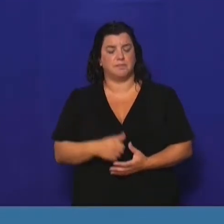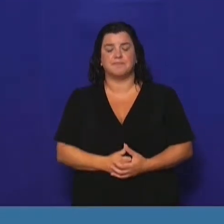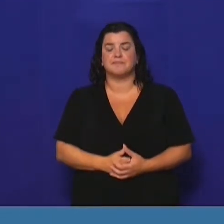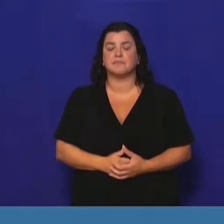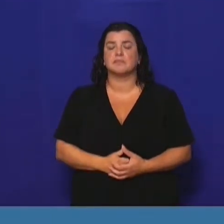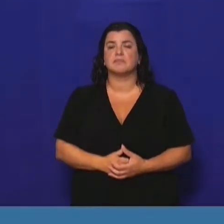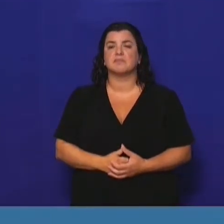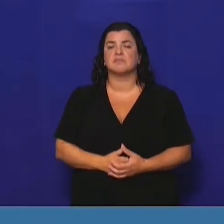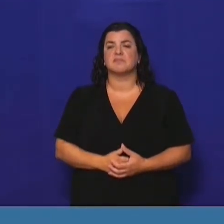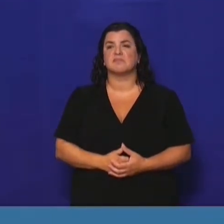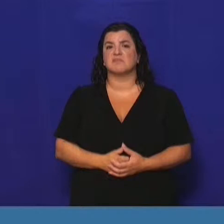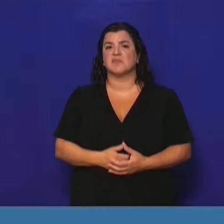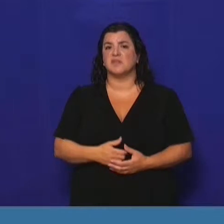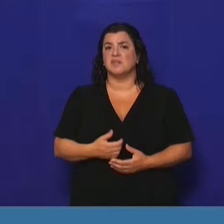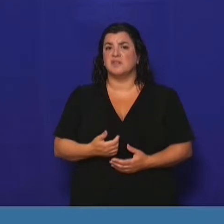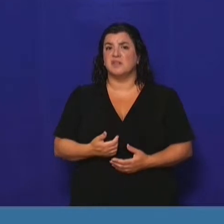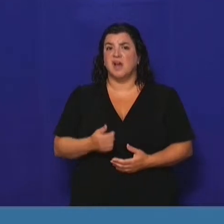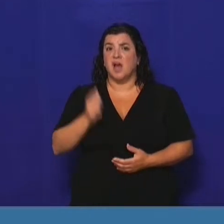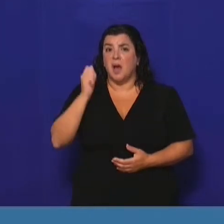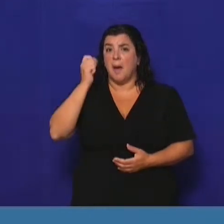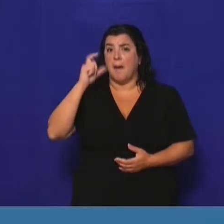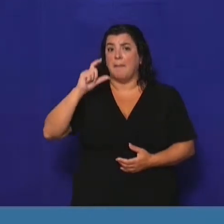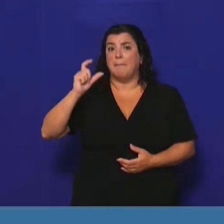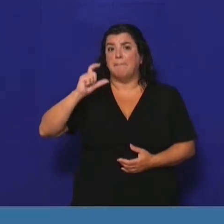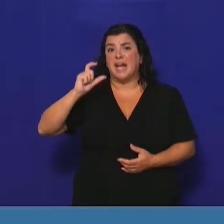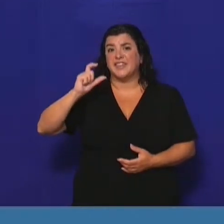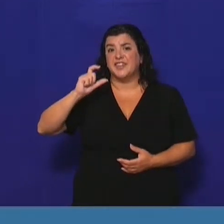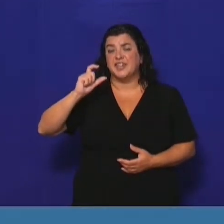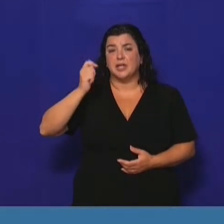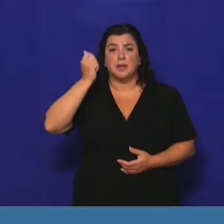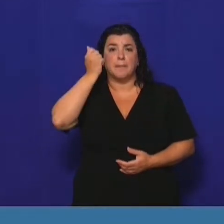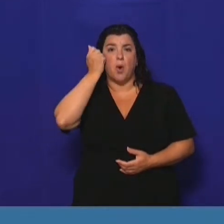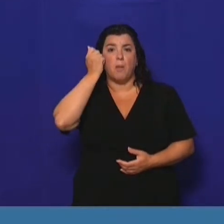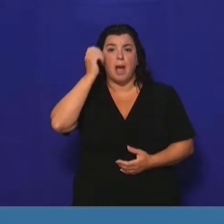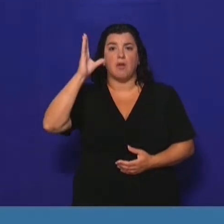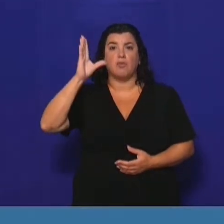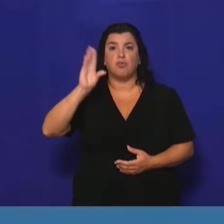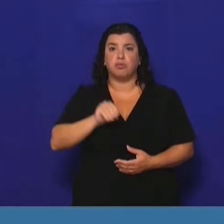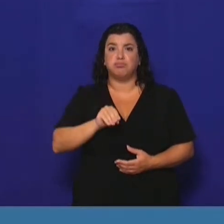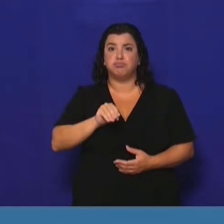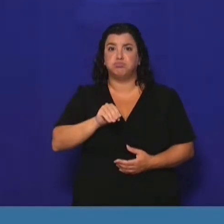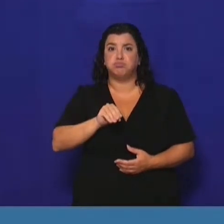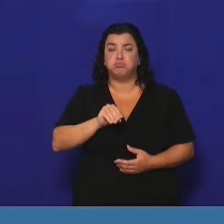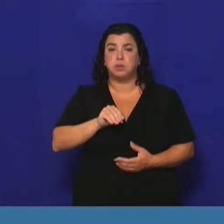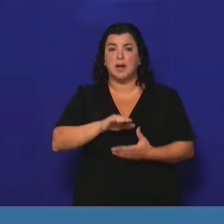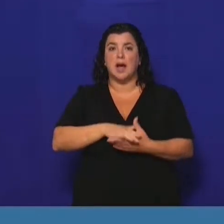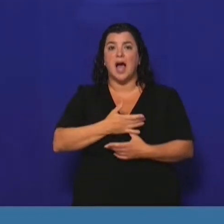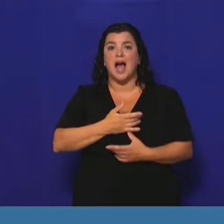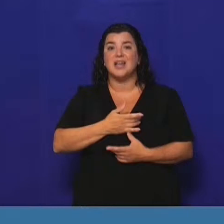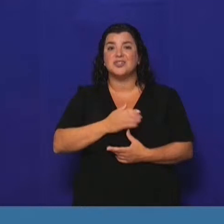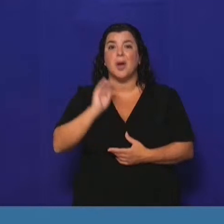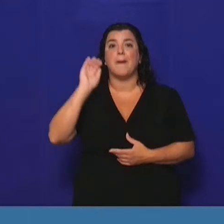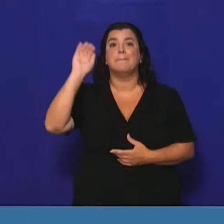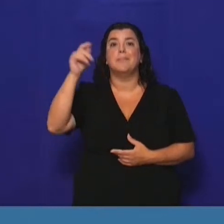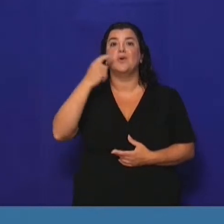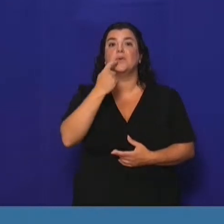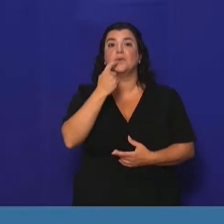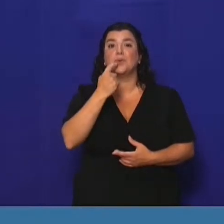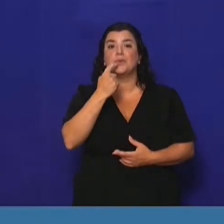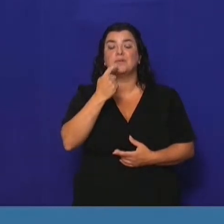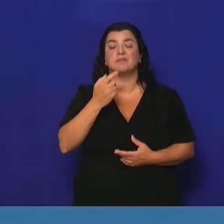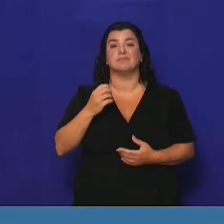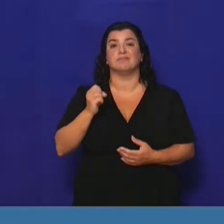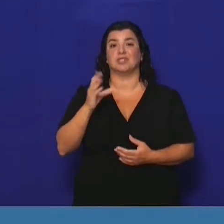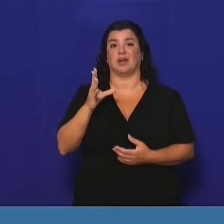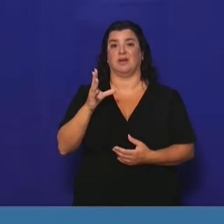qalu forsi kien qiegħda taqa' il-batterija għaliex trid tħalli l-Bluetooth mixaw. Jista' jkun li qed jiġri dan u aħna r-rakkomandazzjoni